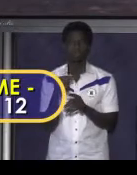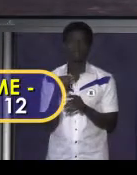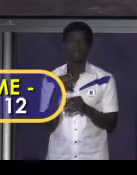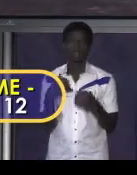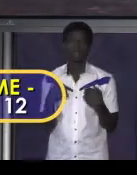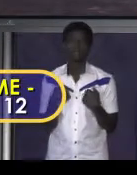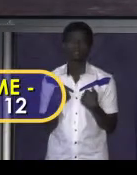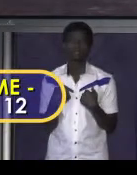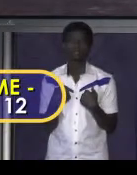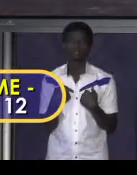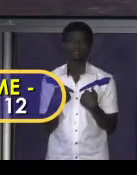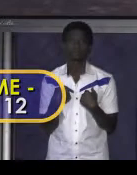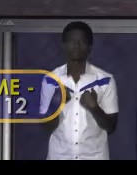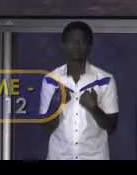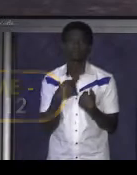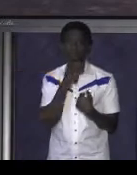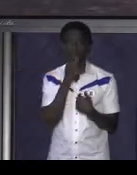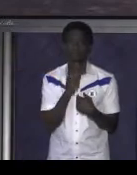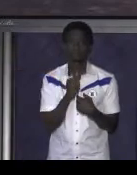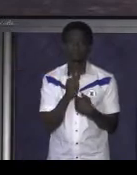has